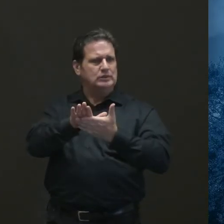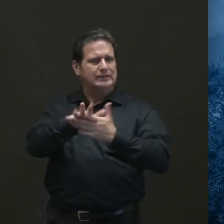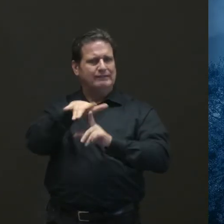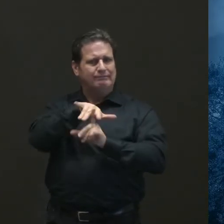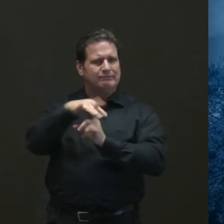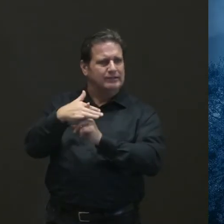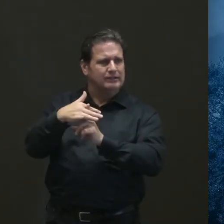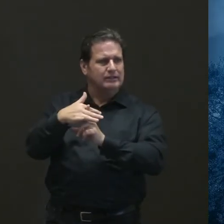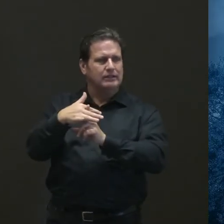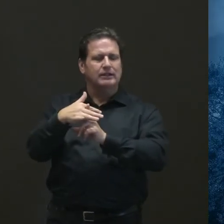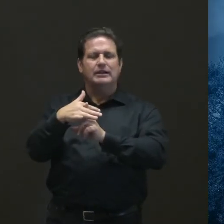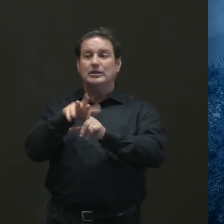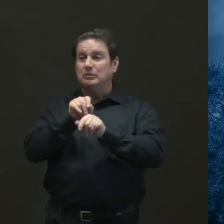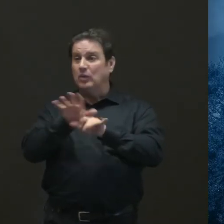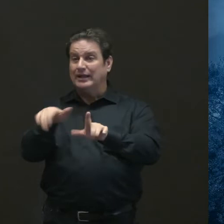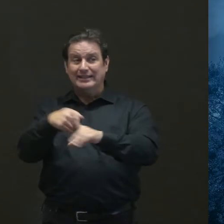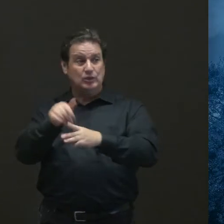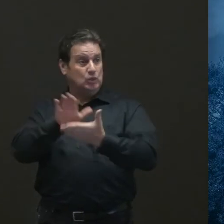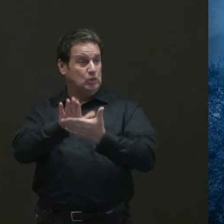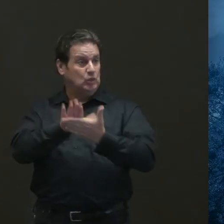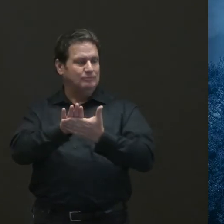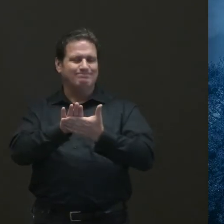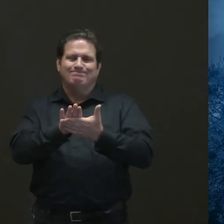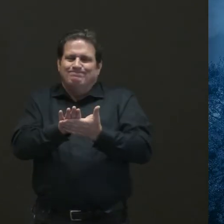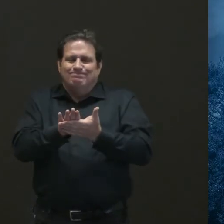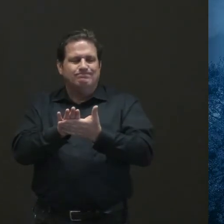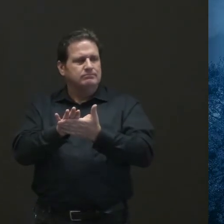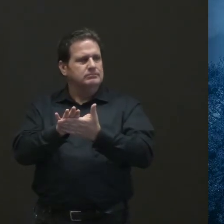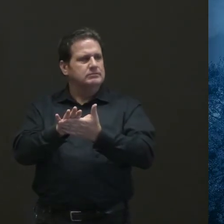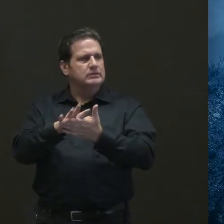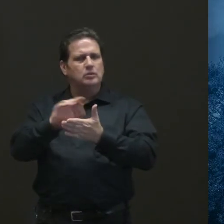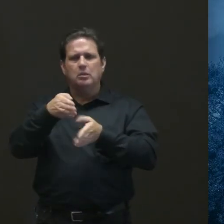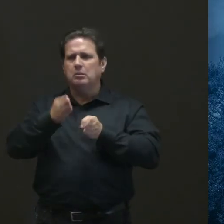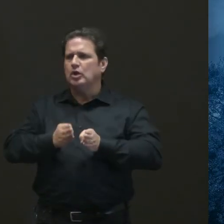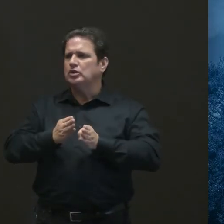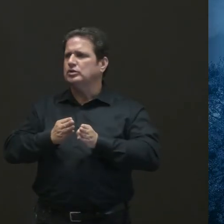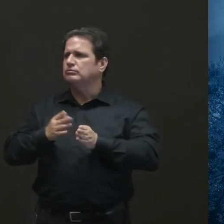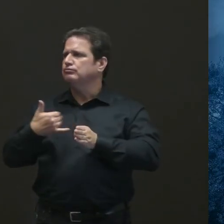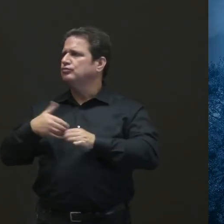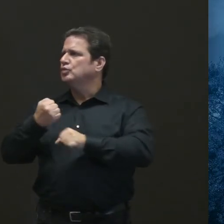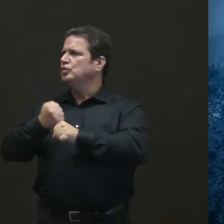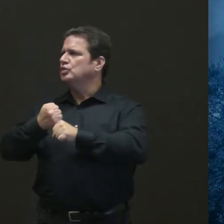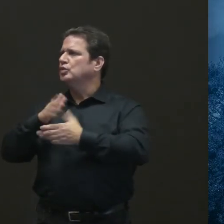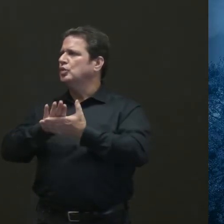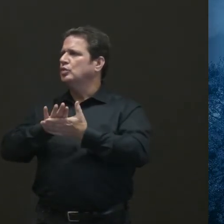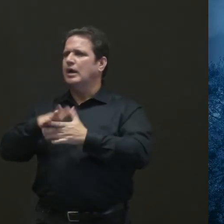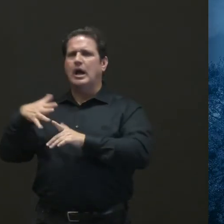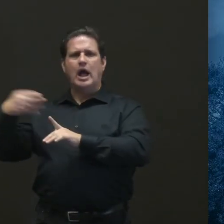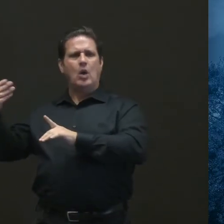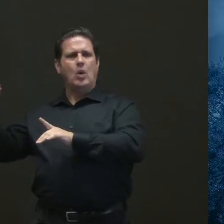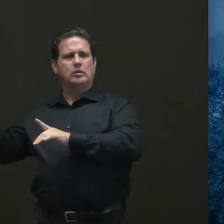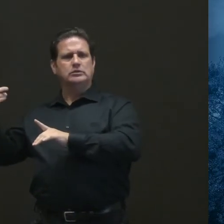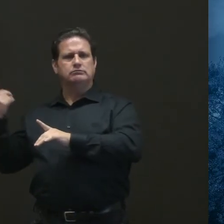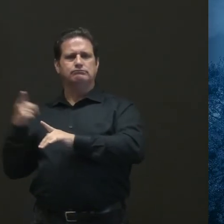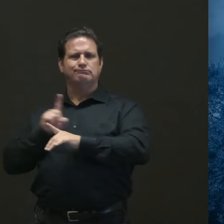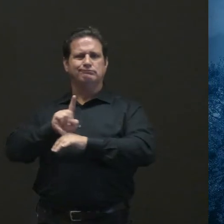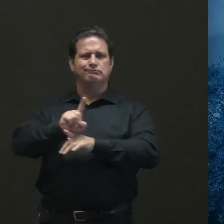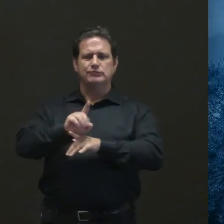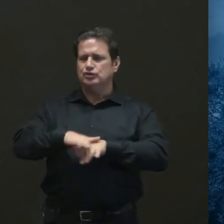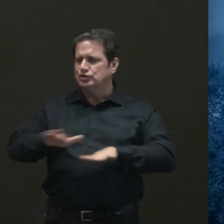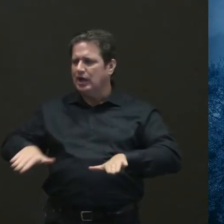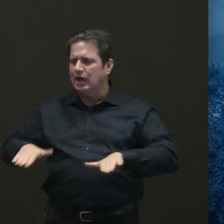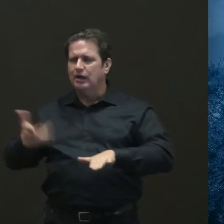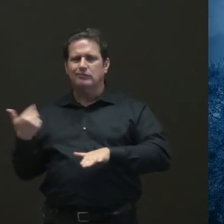environment or was spread in the school environment. It just so happens to be an individual who works in school or a child who has gone